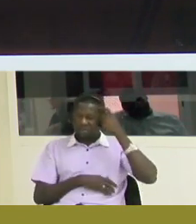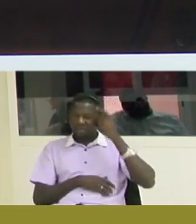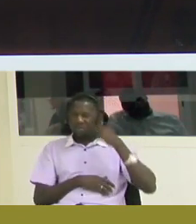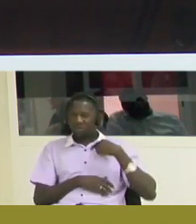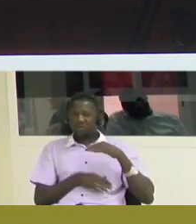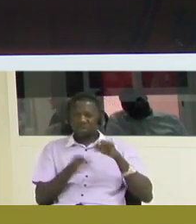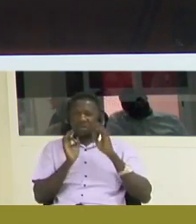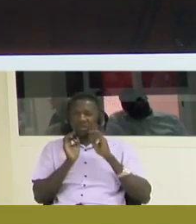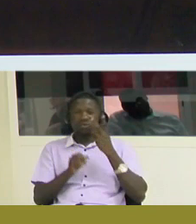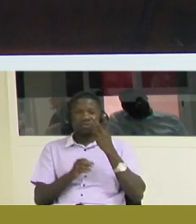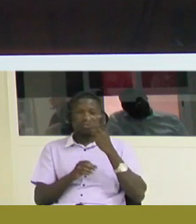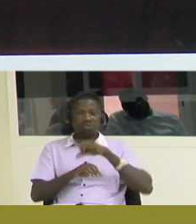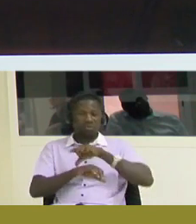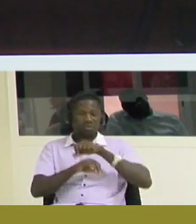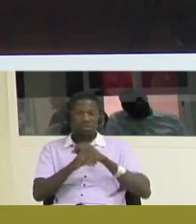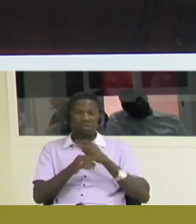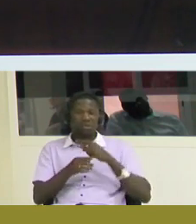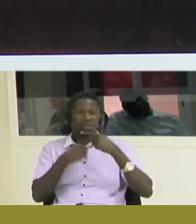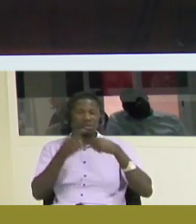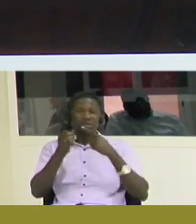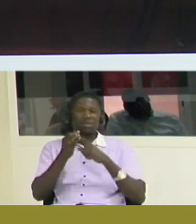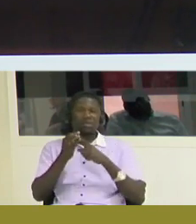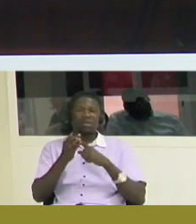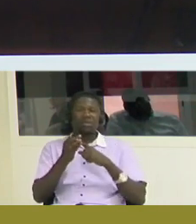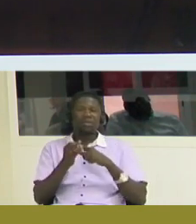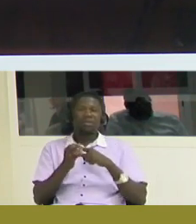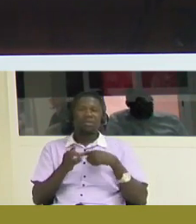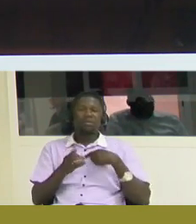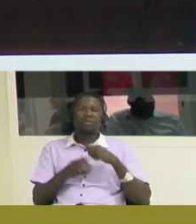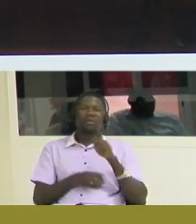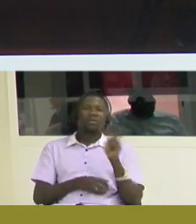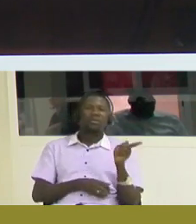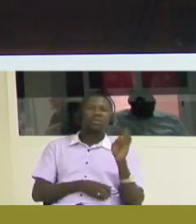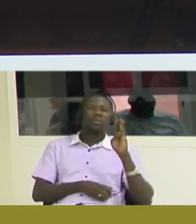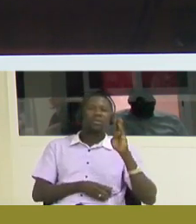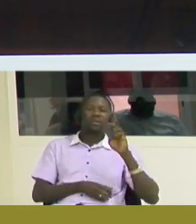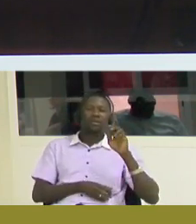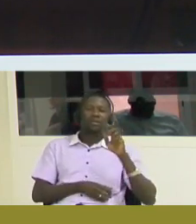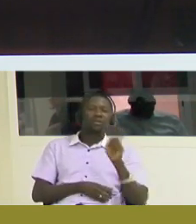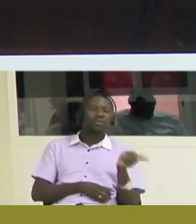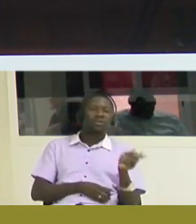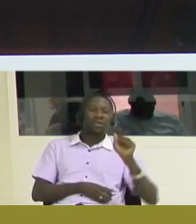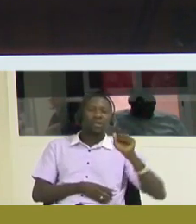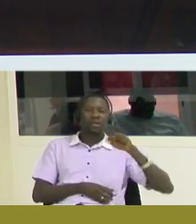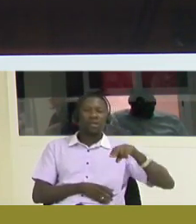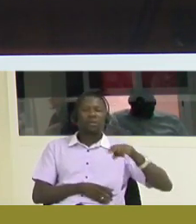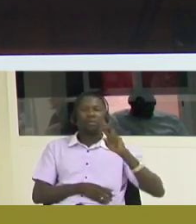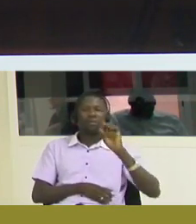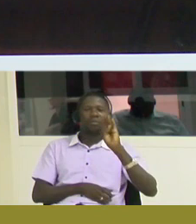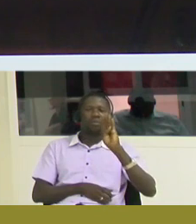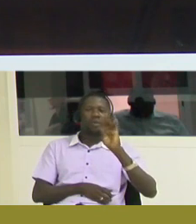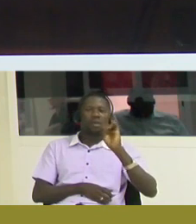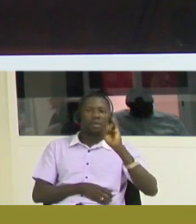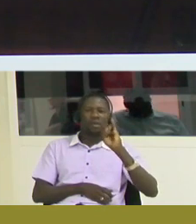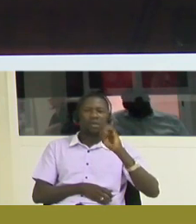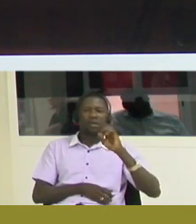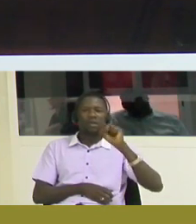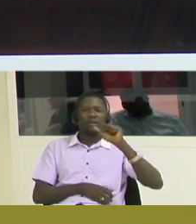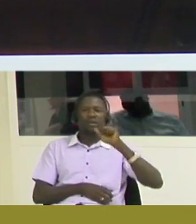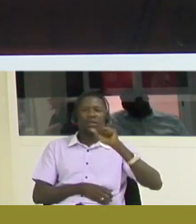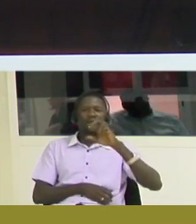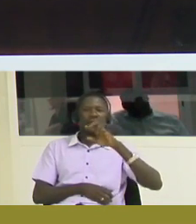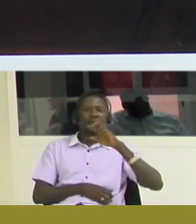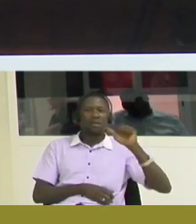two minutes the incident at gamba sera where Santa Sabha we had paraded my